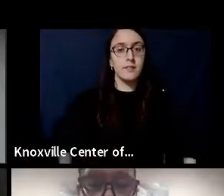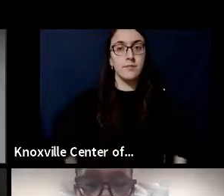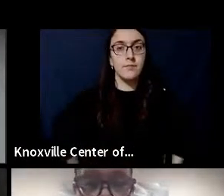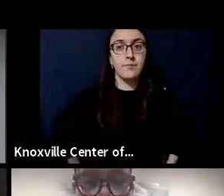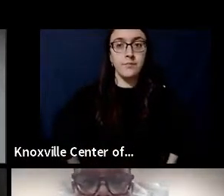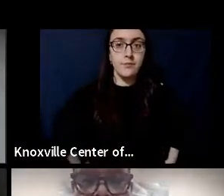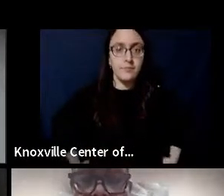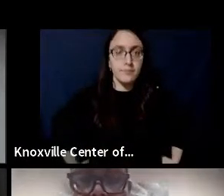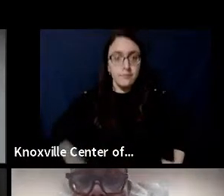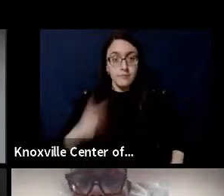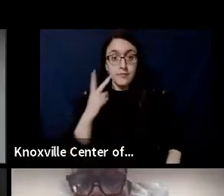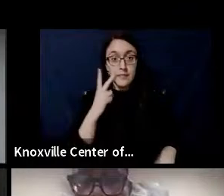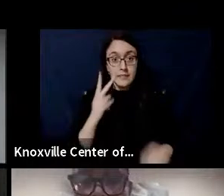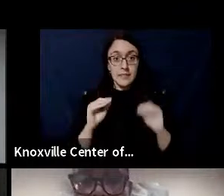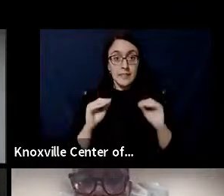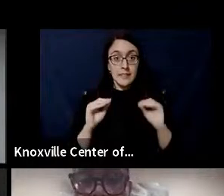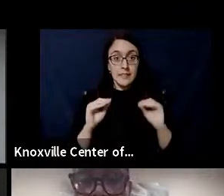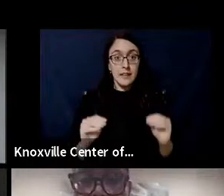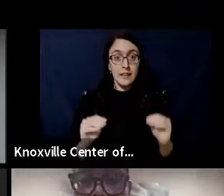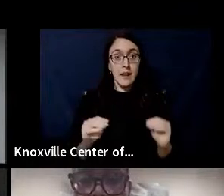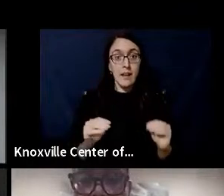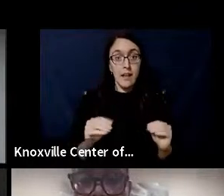Hearing none, since we're ready to vote.